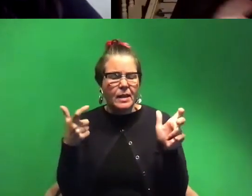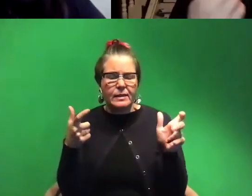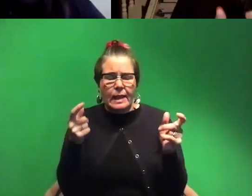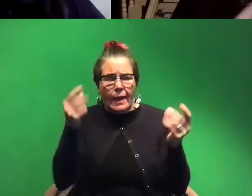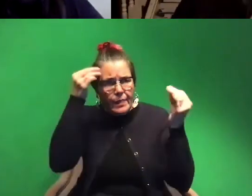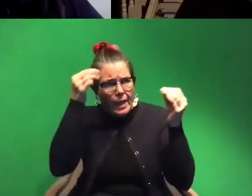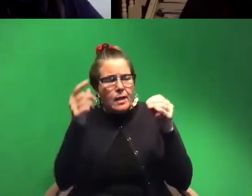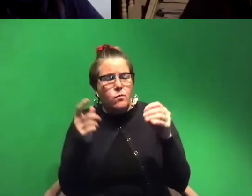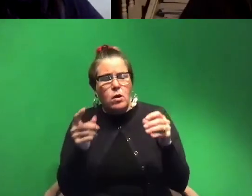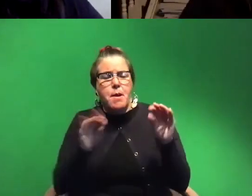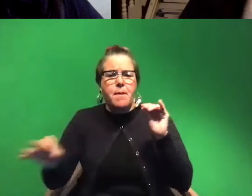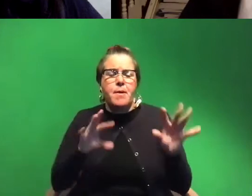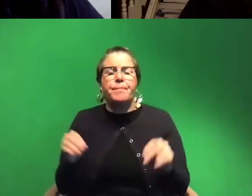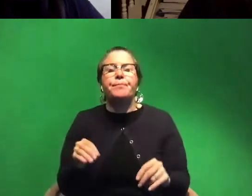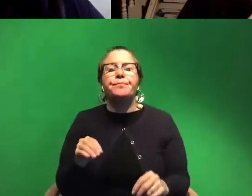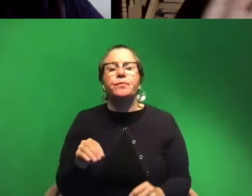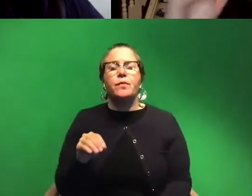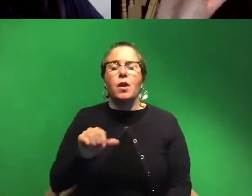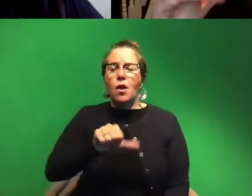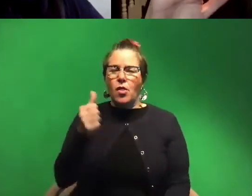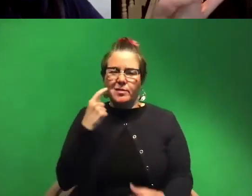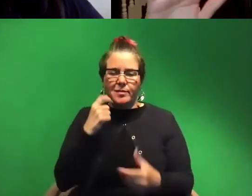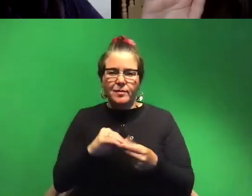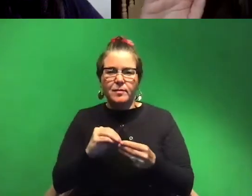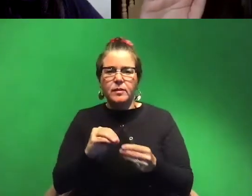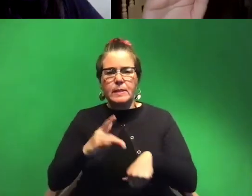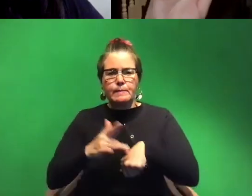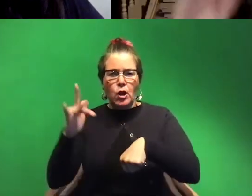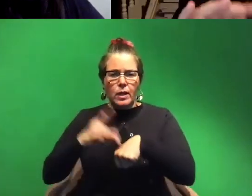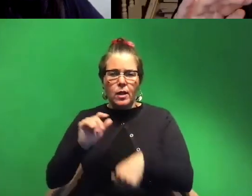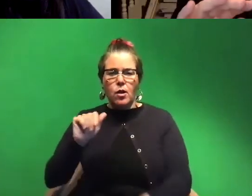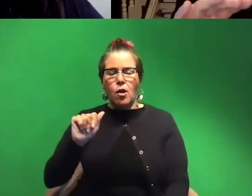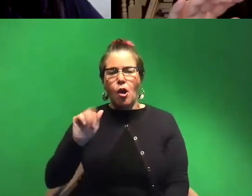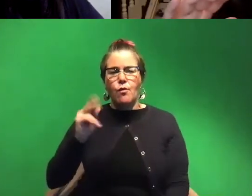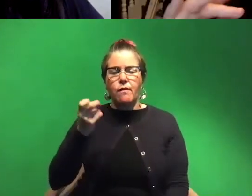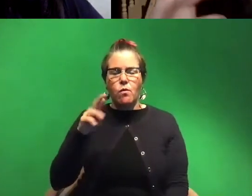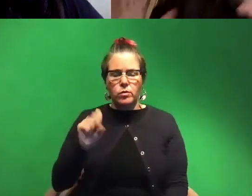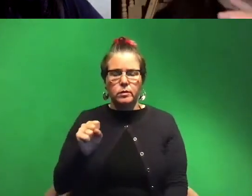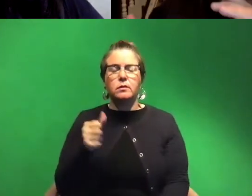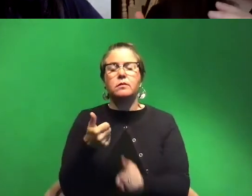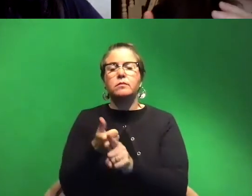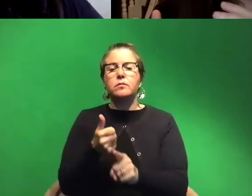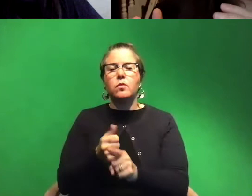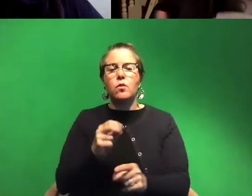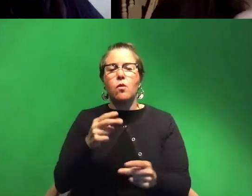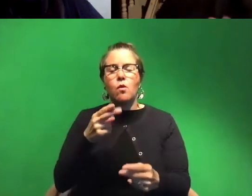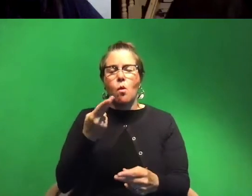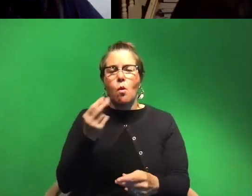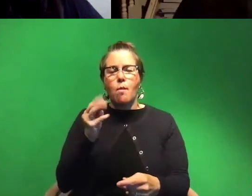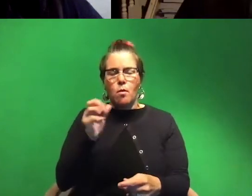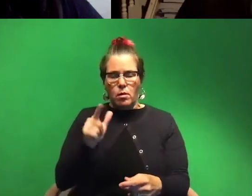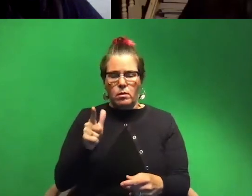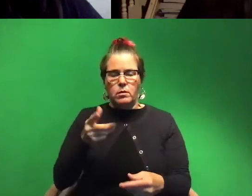And then those iridophores that Maria is talking about, those sparkly ones, those are hormonally controlled. So those are